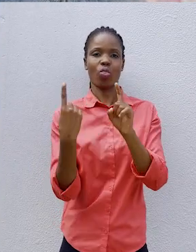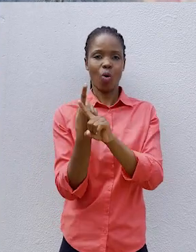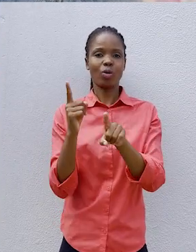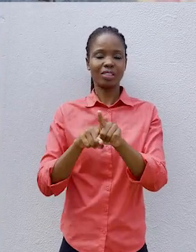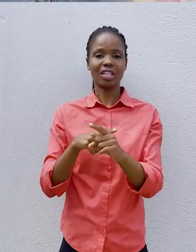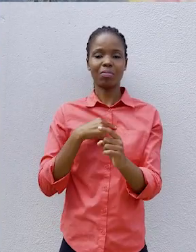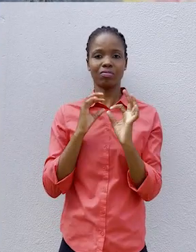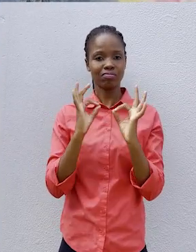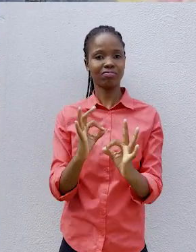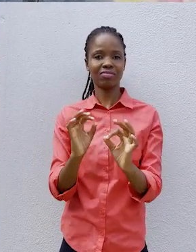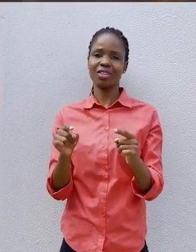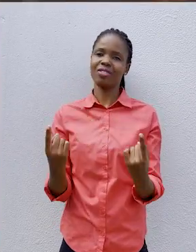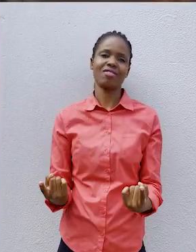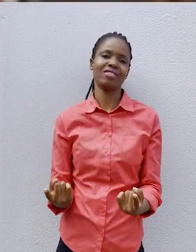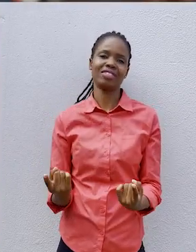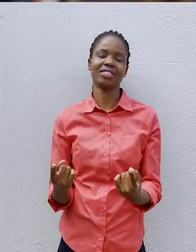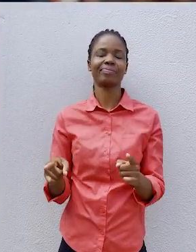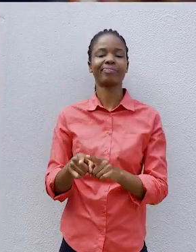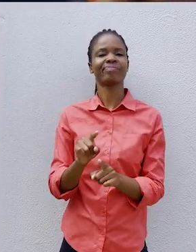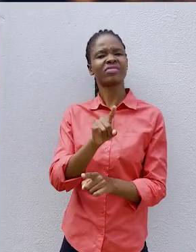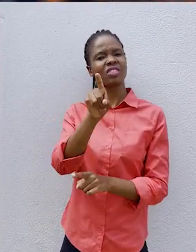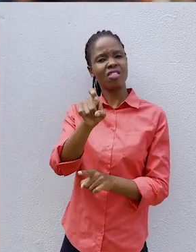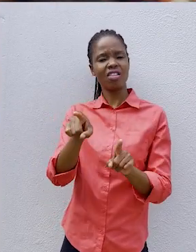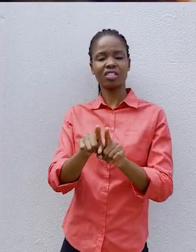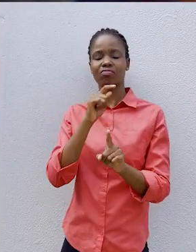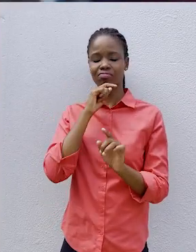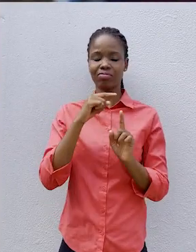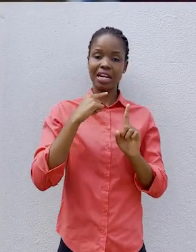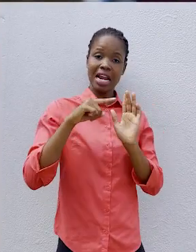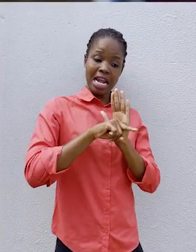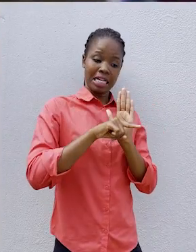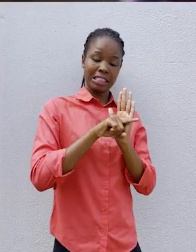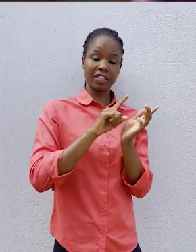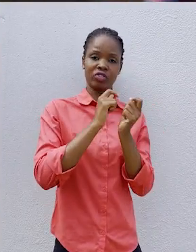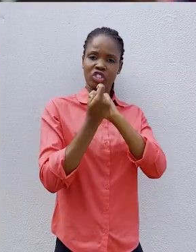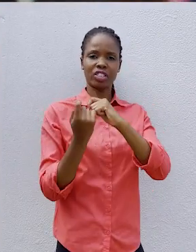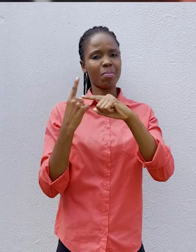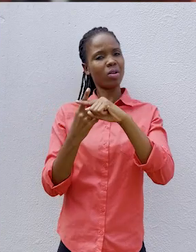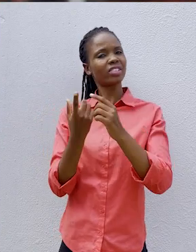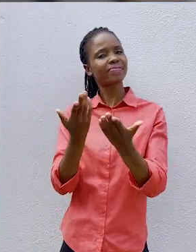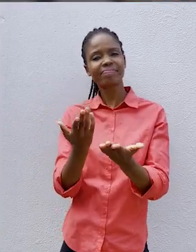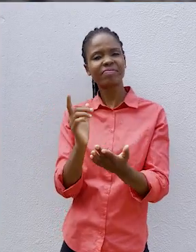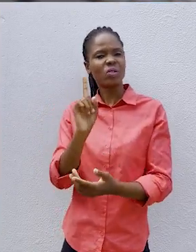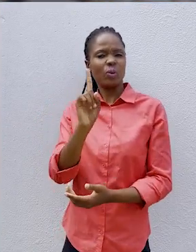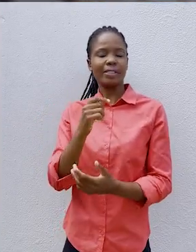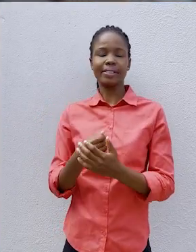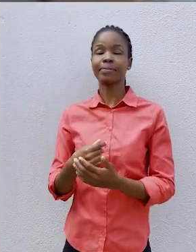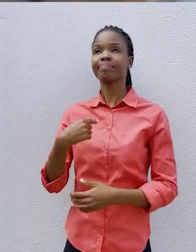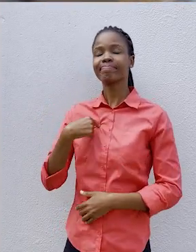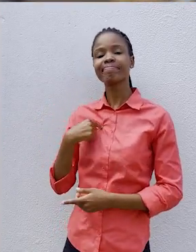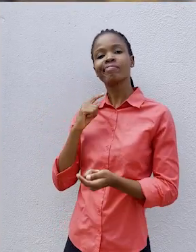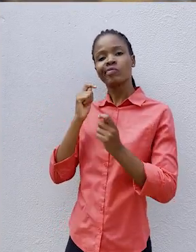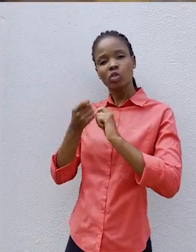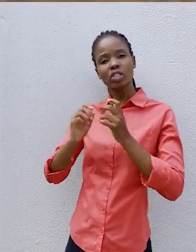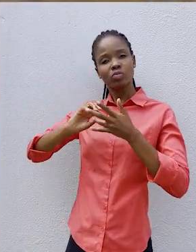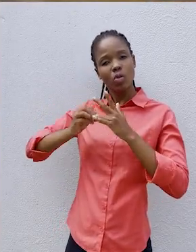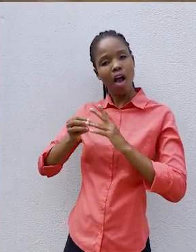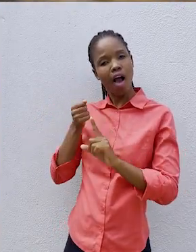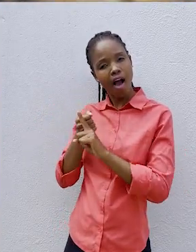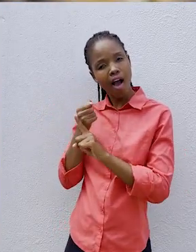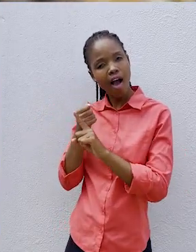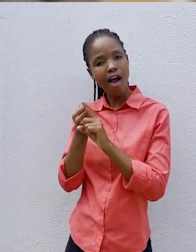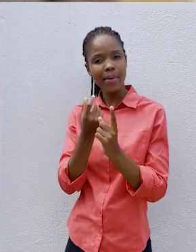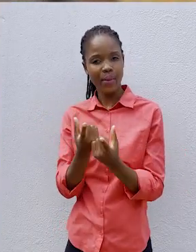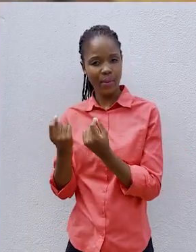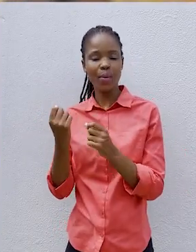that means being neither. If you would change anything for the positive in that space, what would it be? The thing I would try